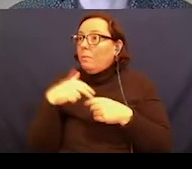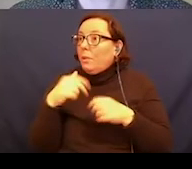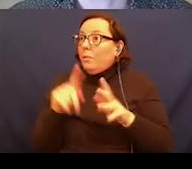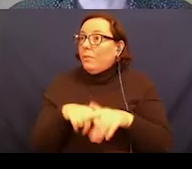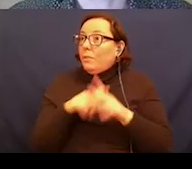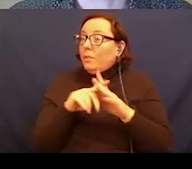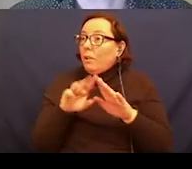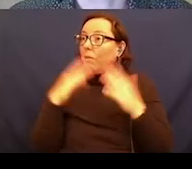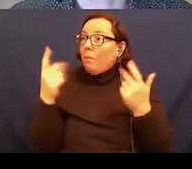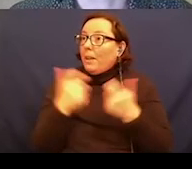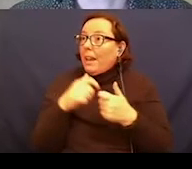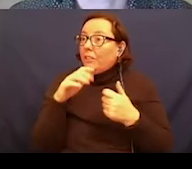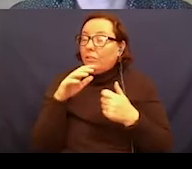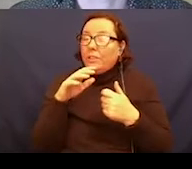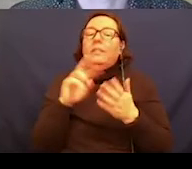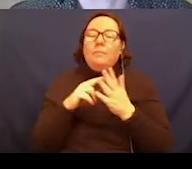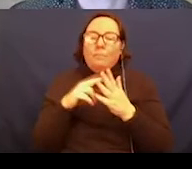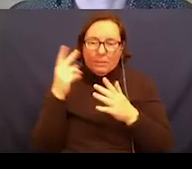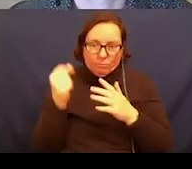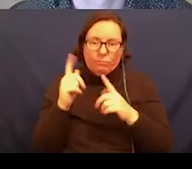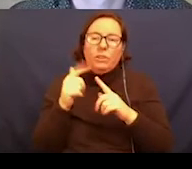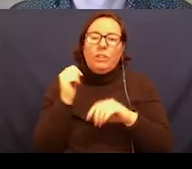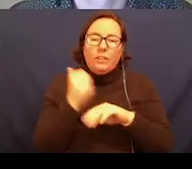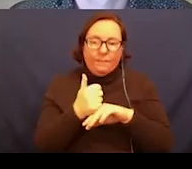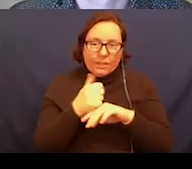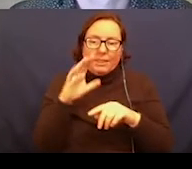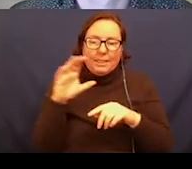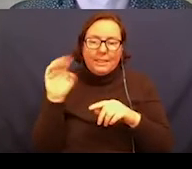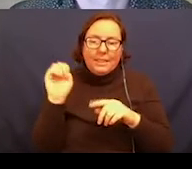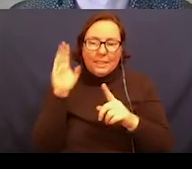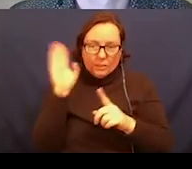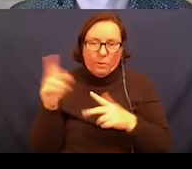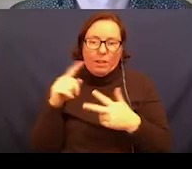The CCE program will become the default supplier.